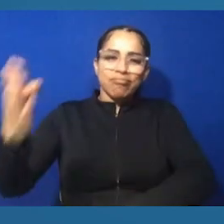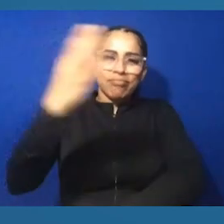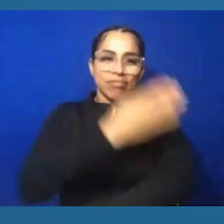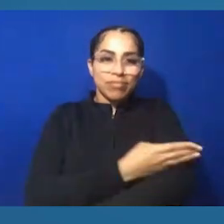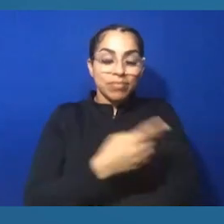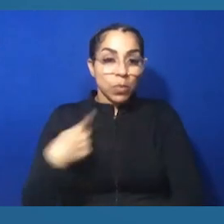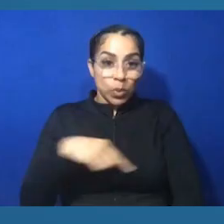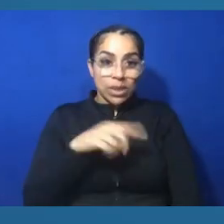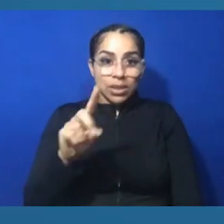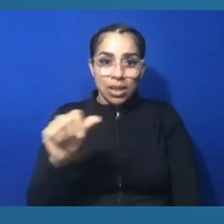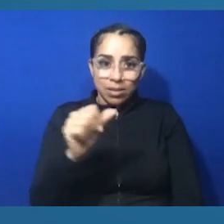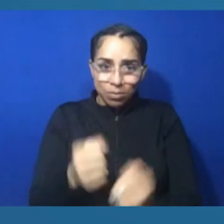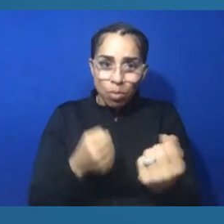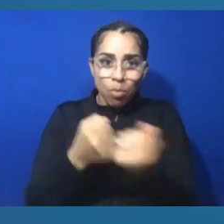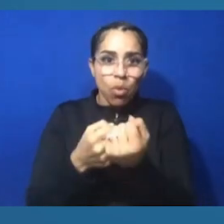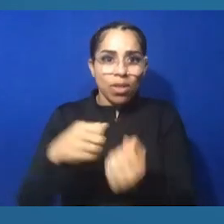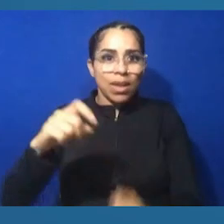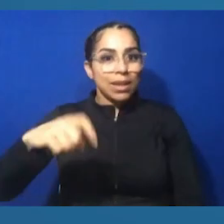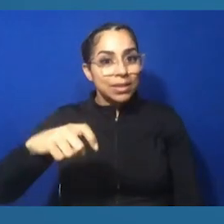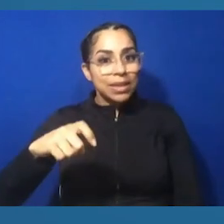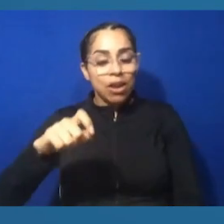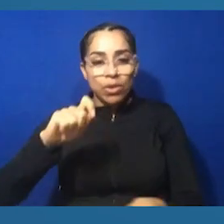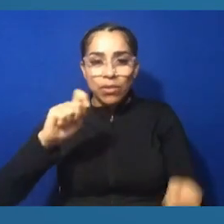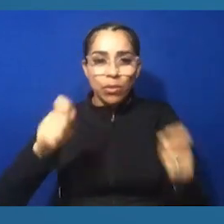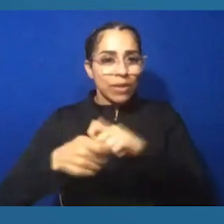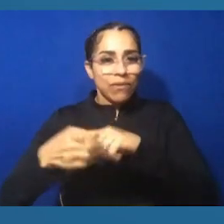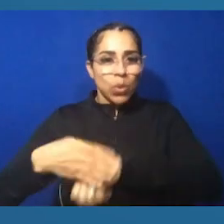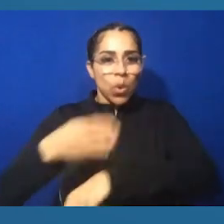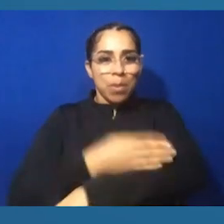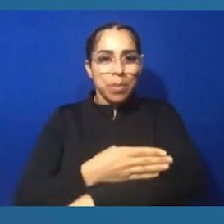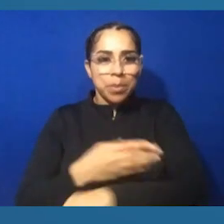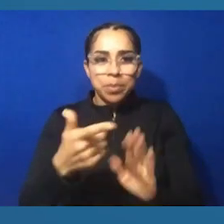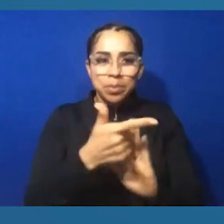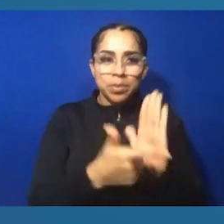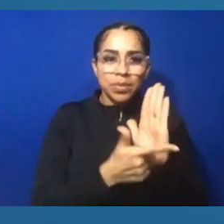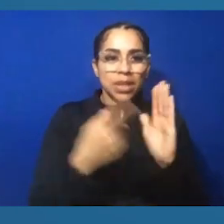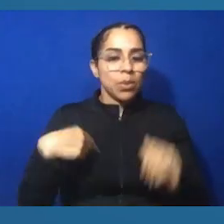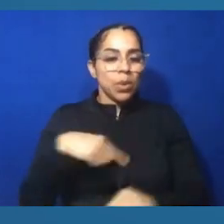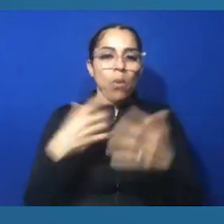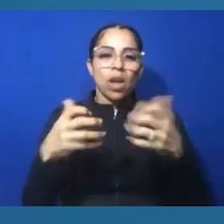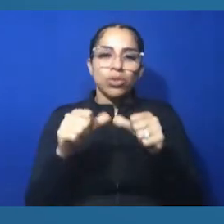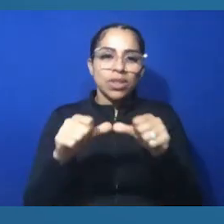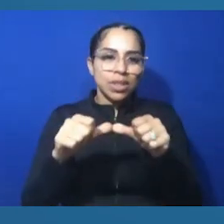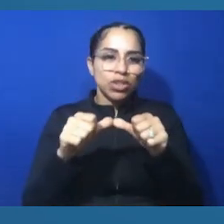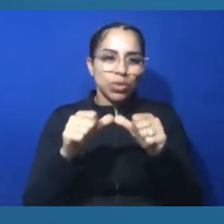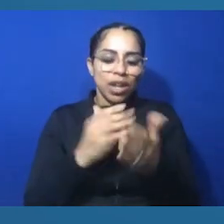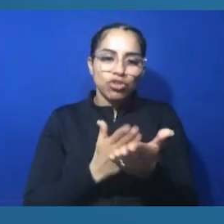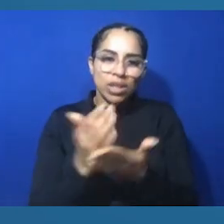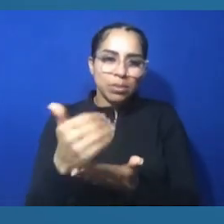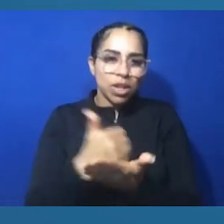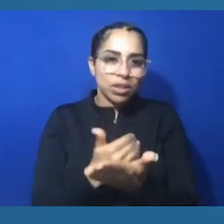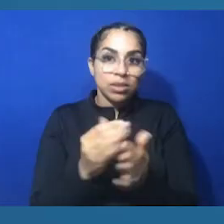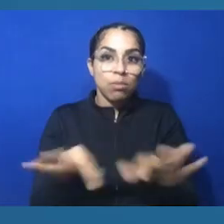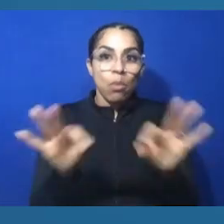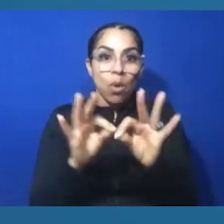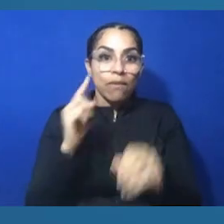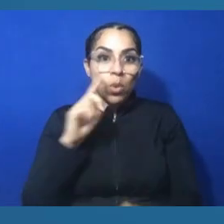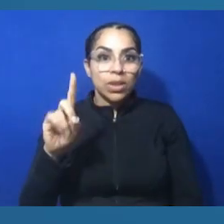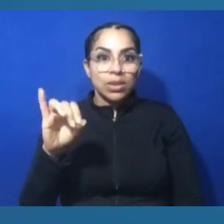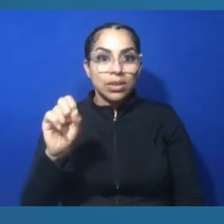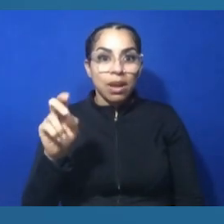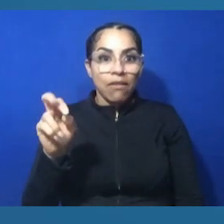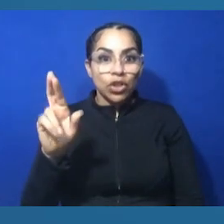necessary reforms. And we want to continue the transparency that is important in discovery because